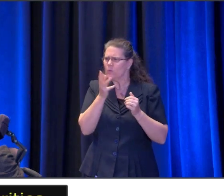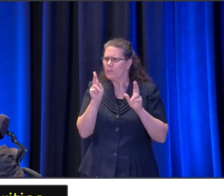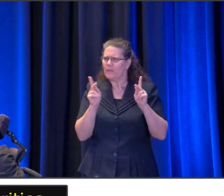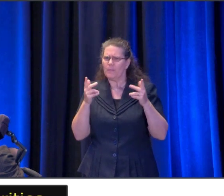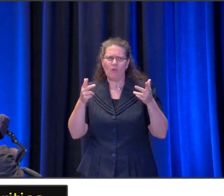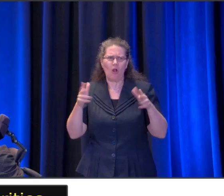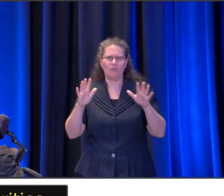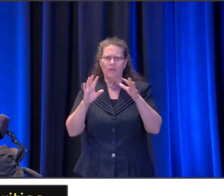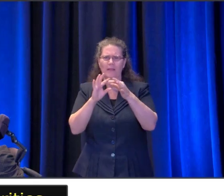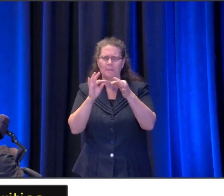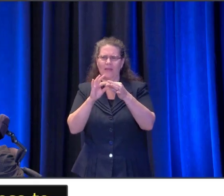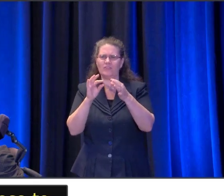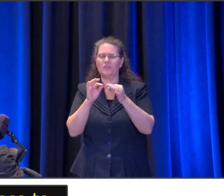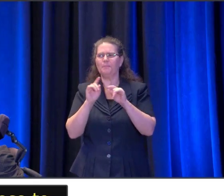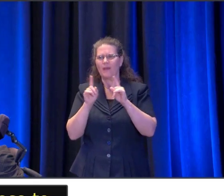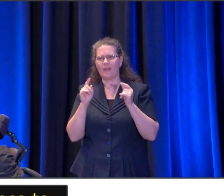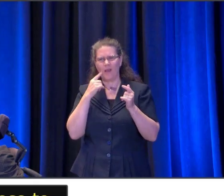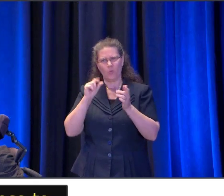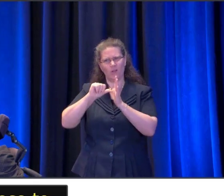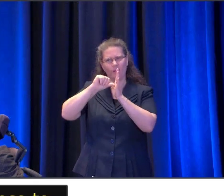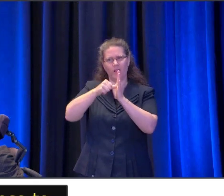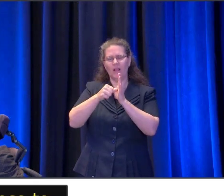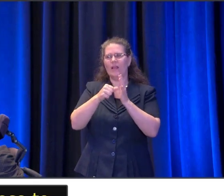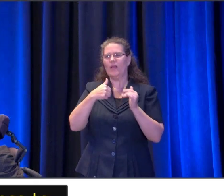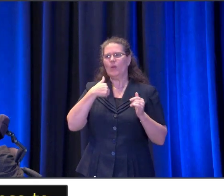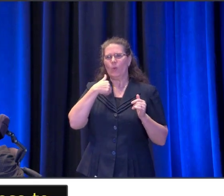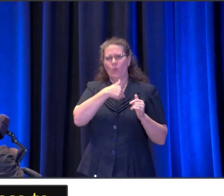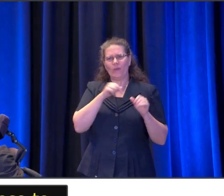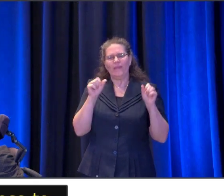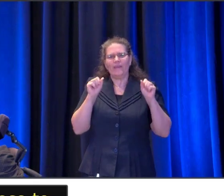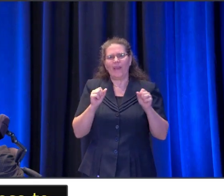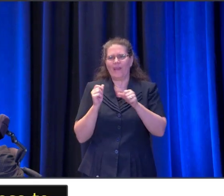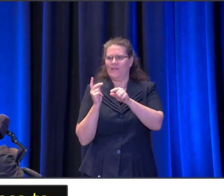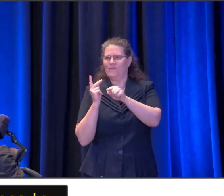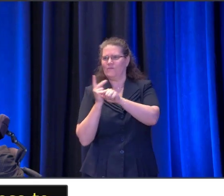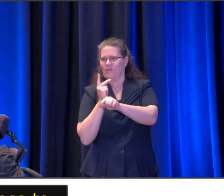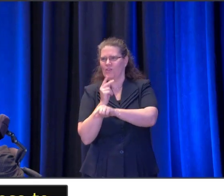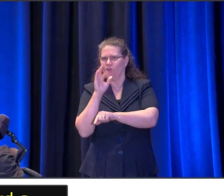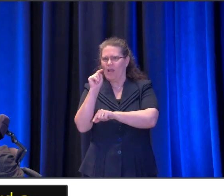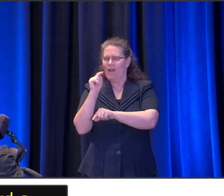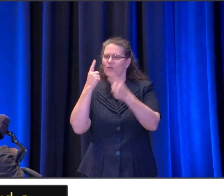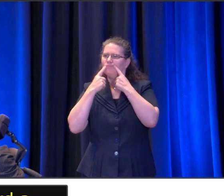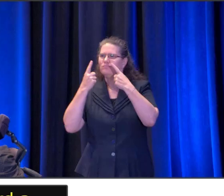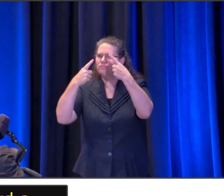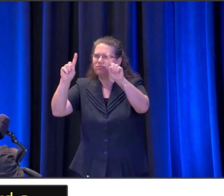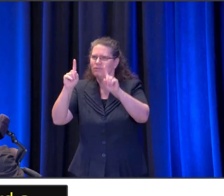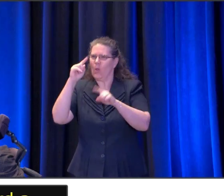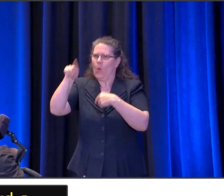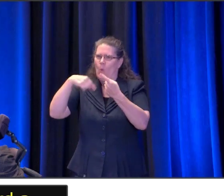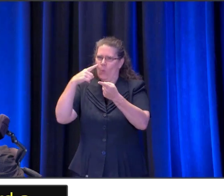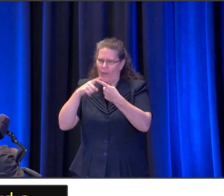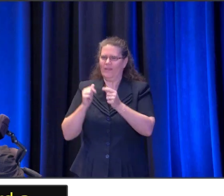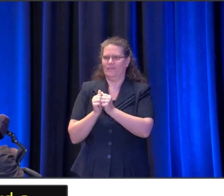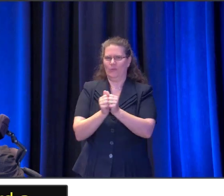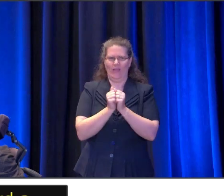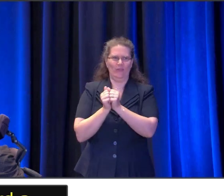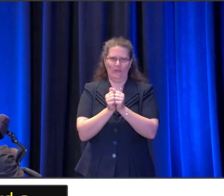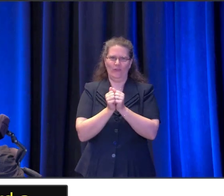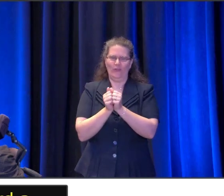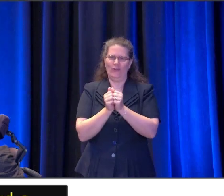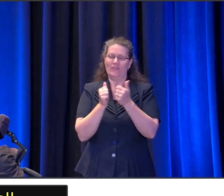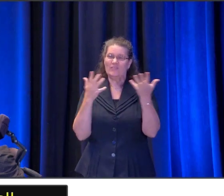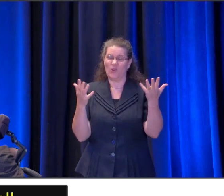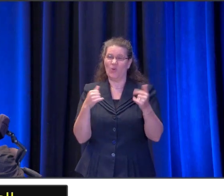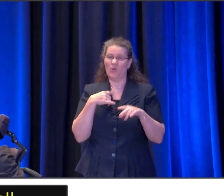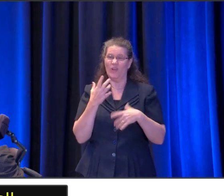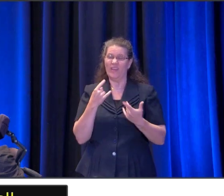well, that we find ways to work better together. It really